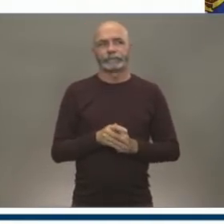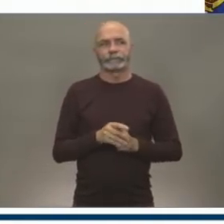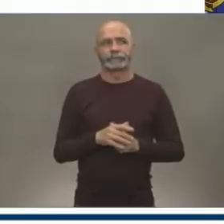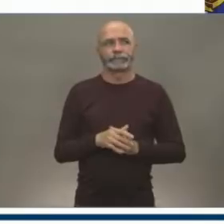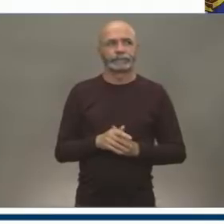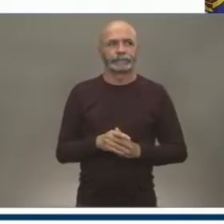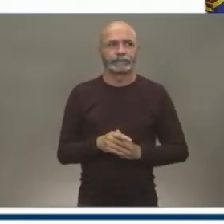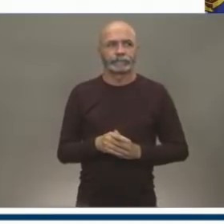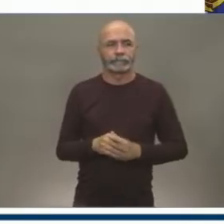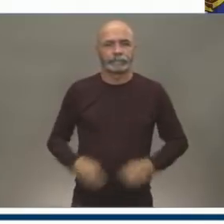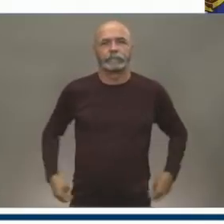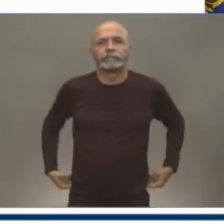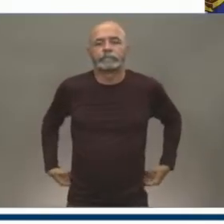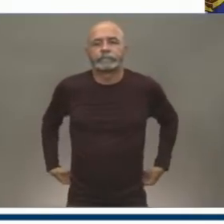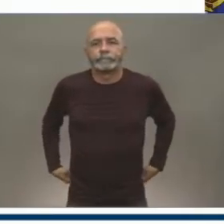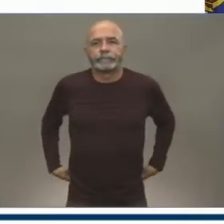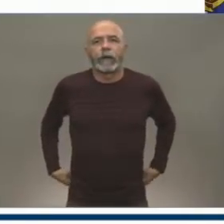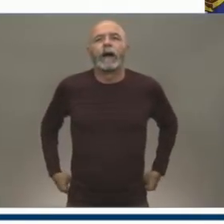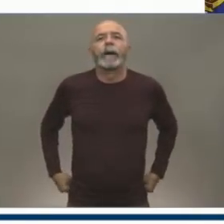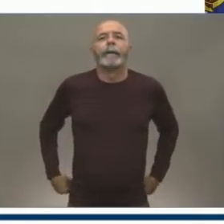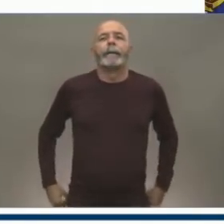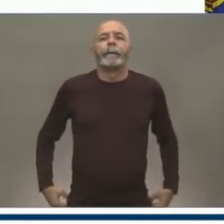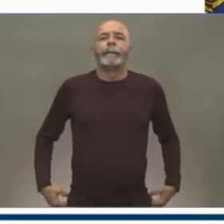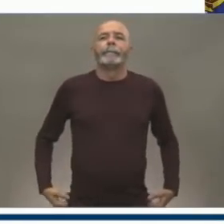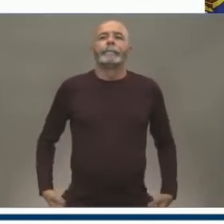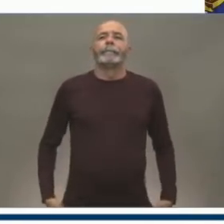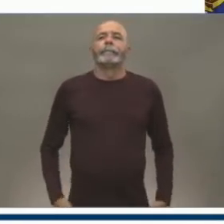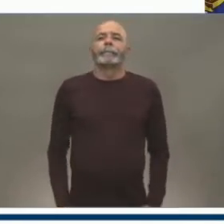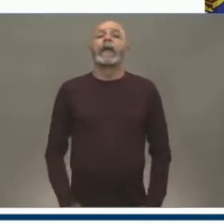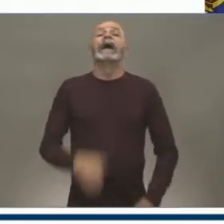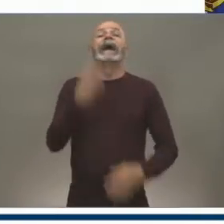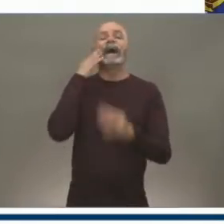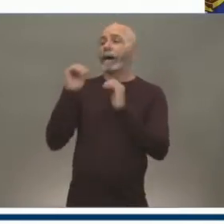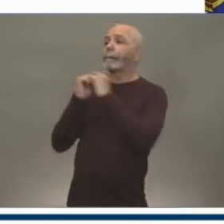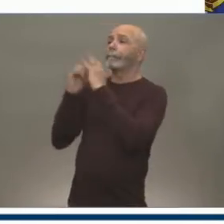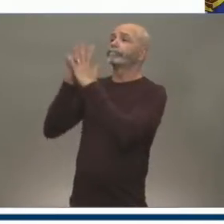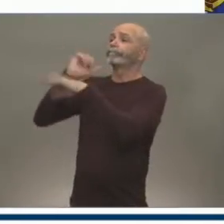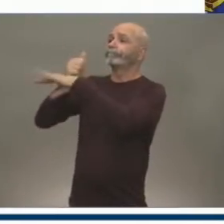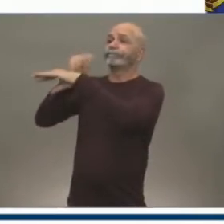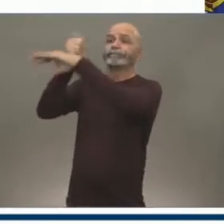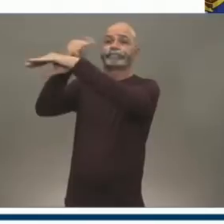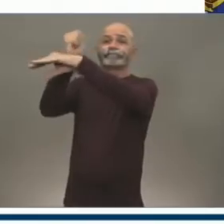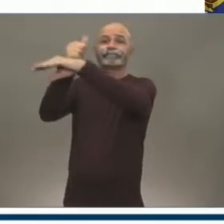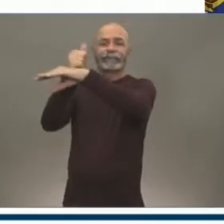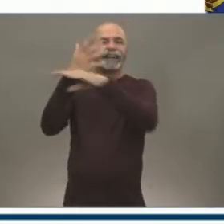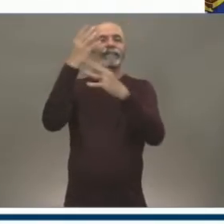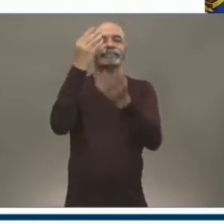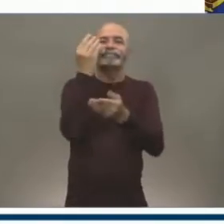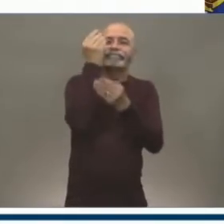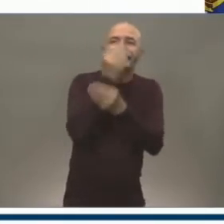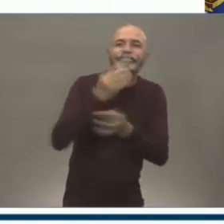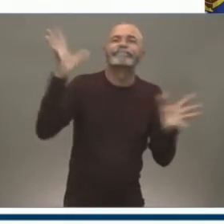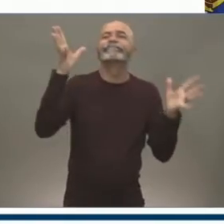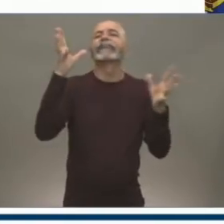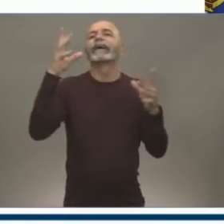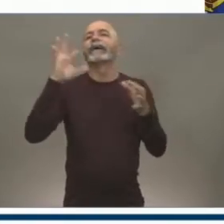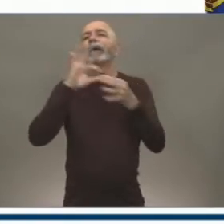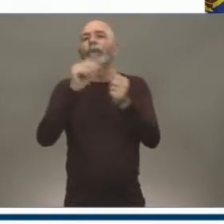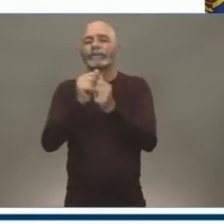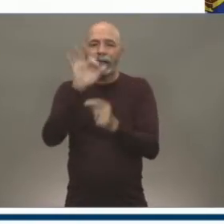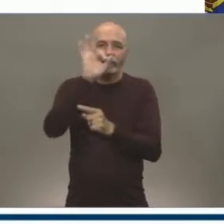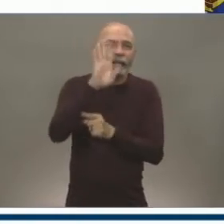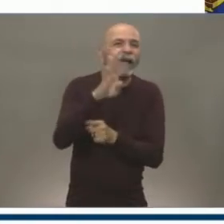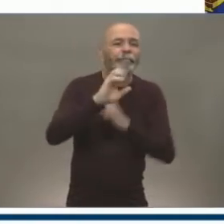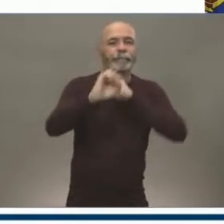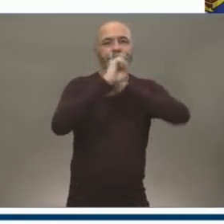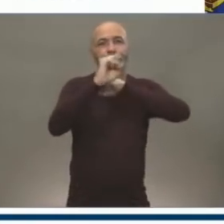So far, the messaging on pop-up testing has been done through social media, and I've noticed a lot of confusion